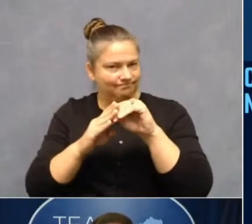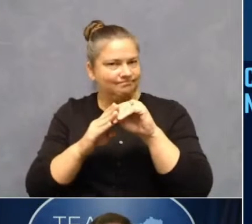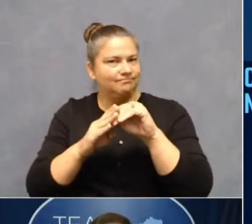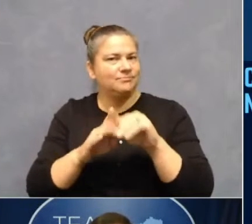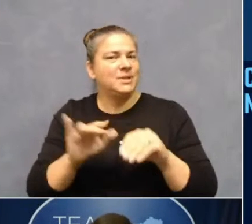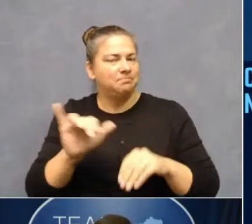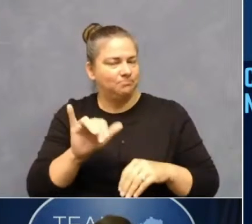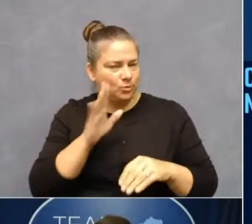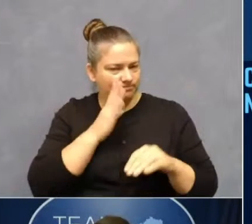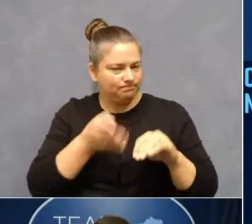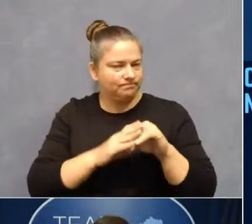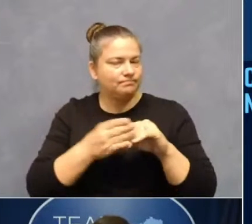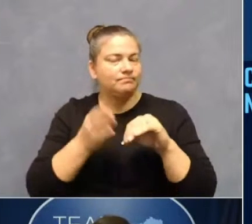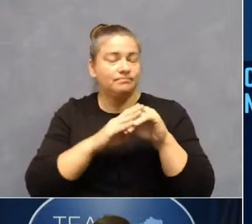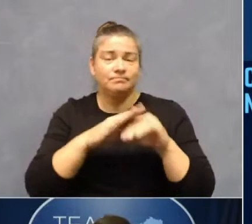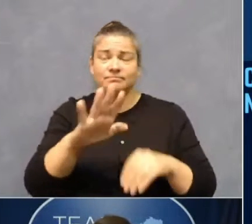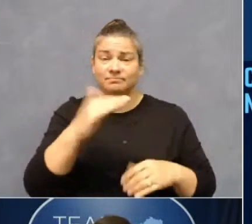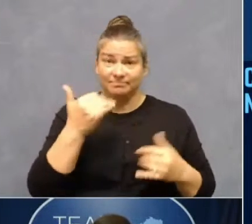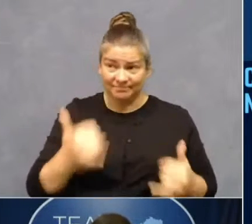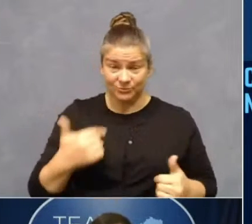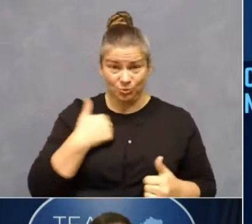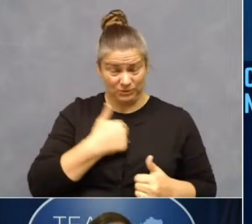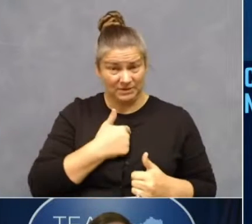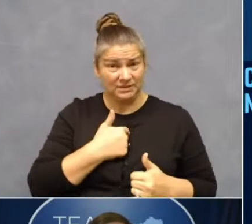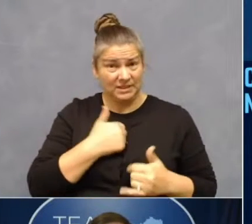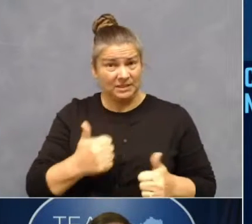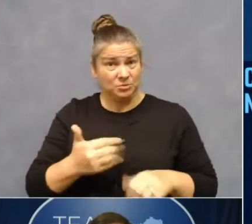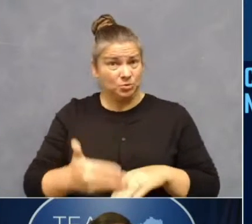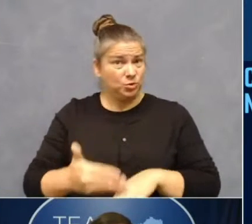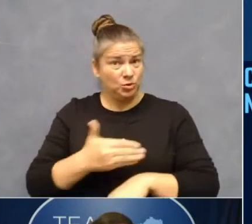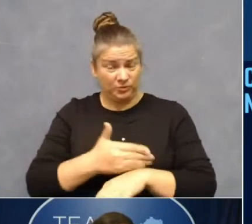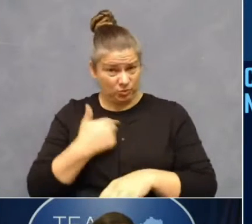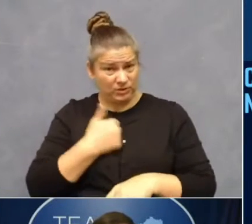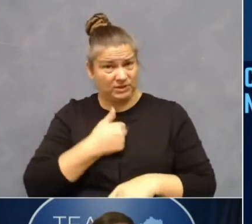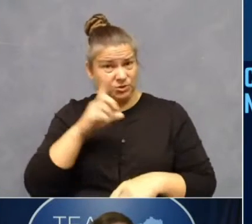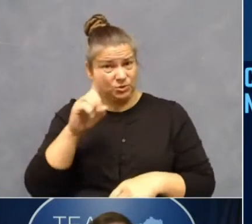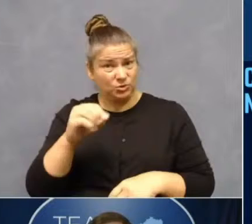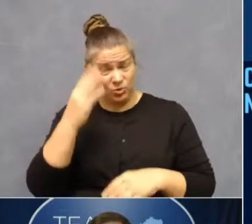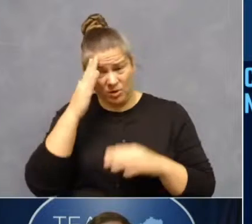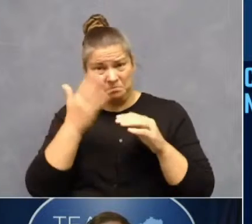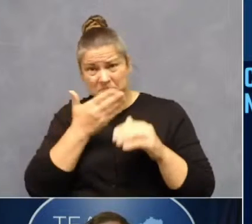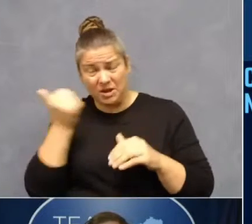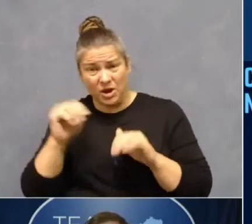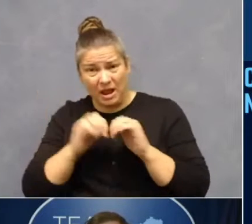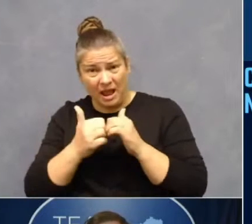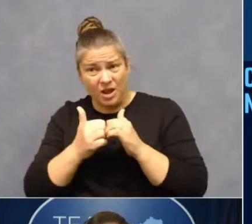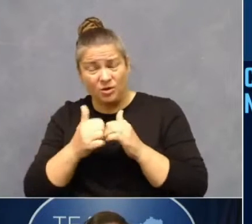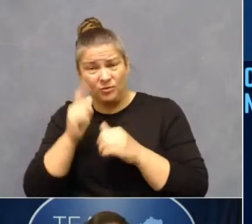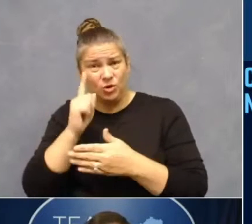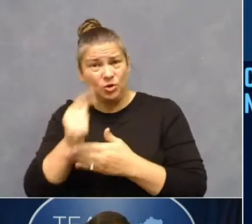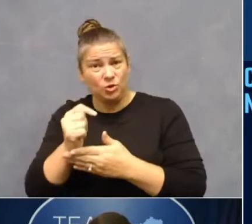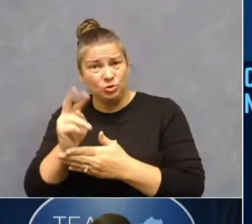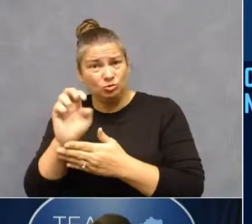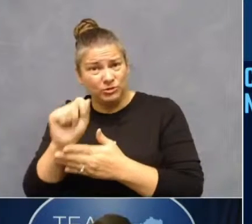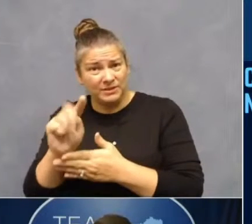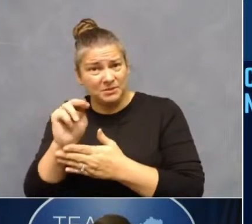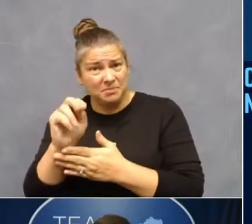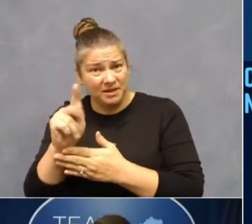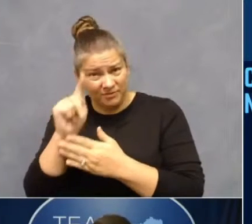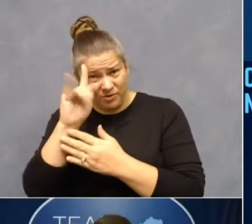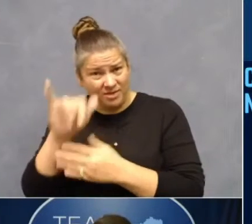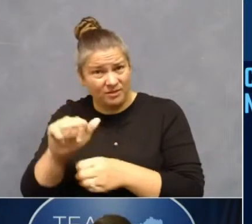we're getting better and better at treating it, a certain percentage of these all-time high cases in America